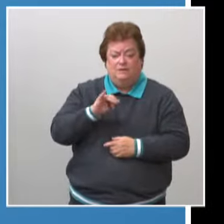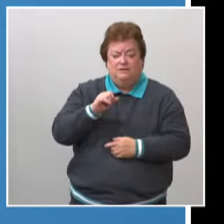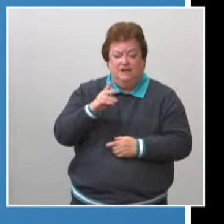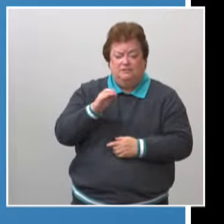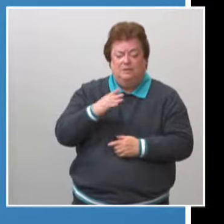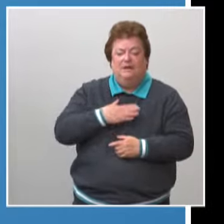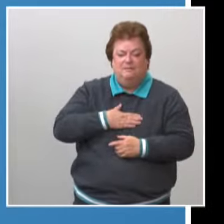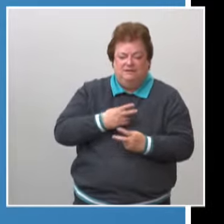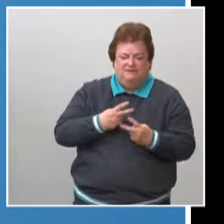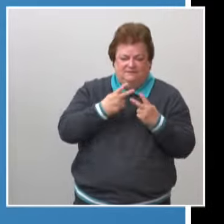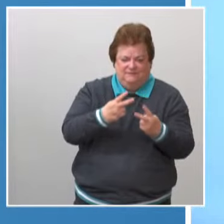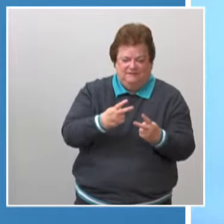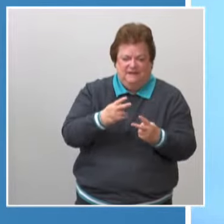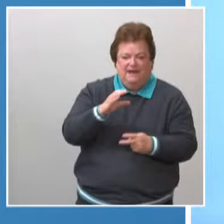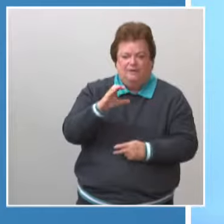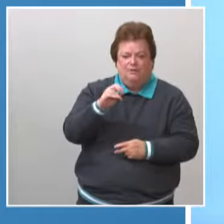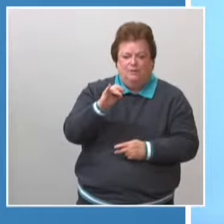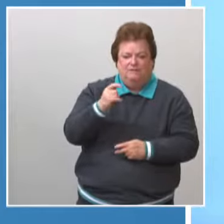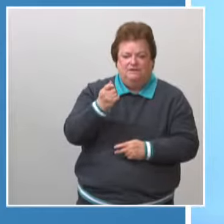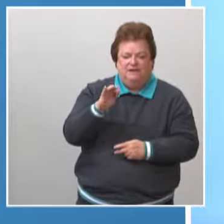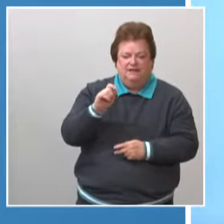Please visit our website at